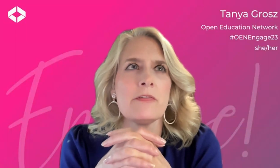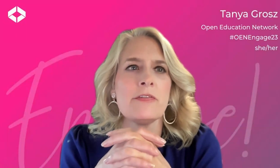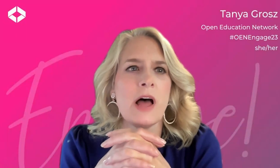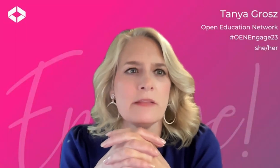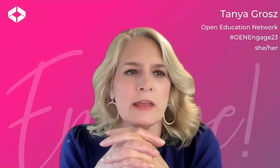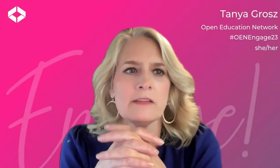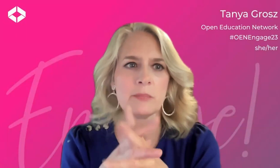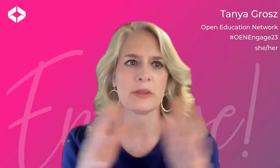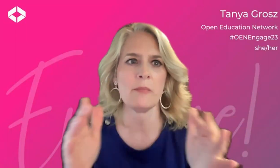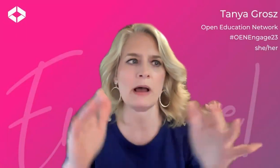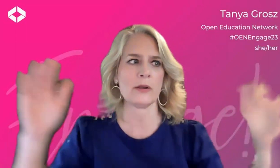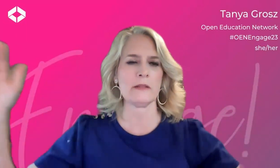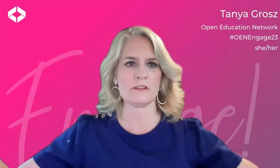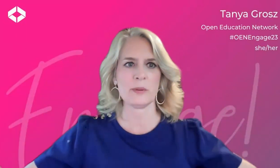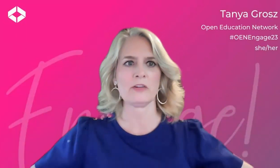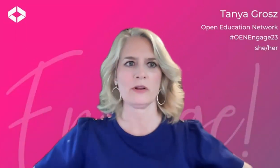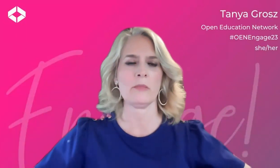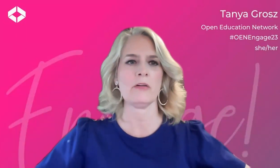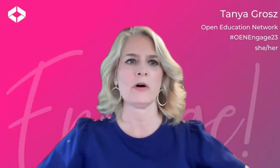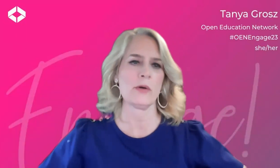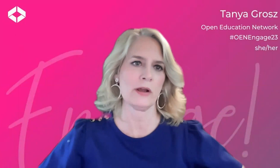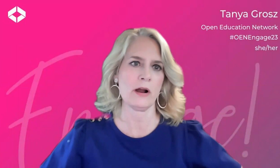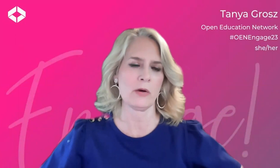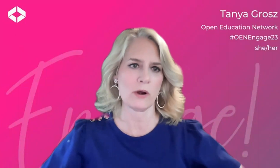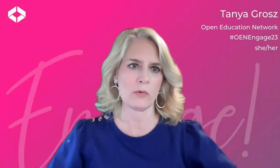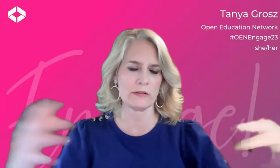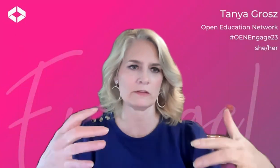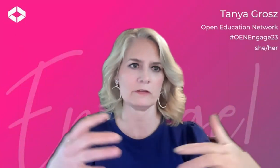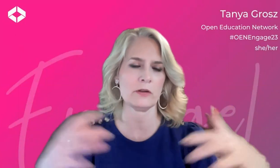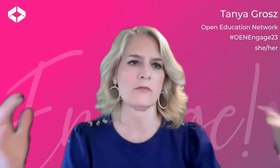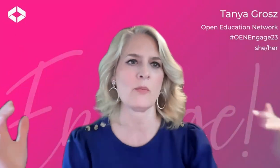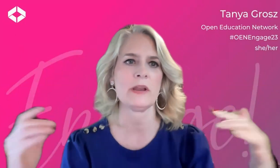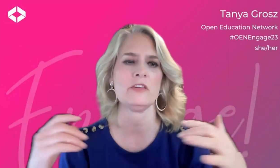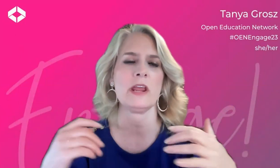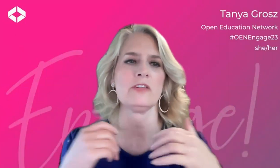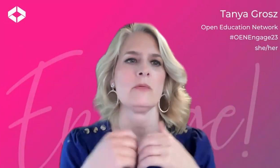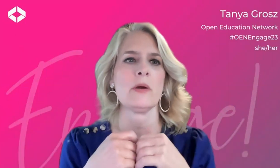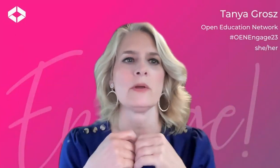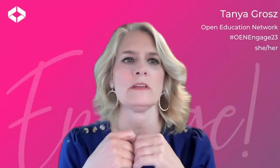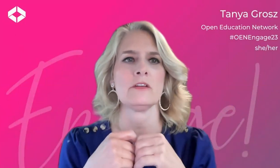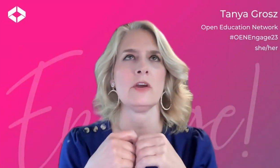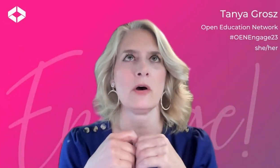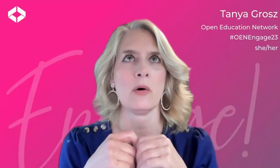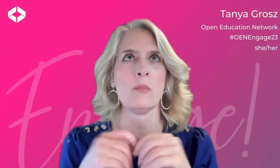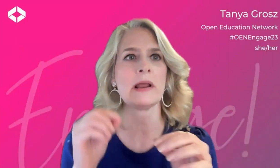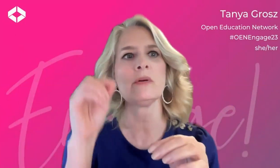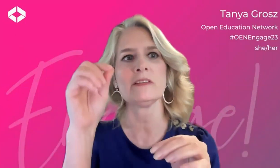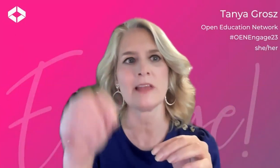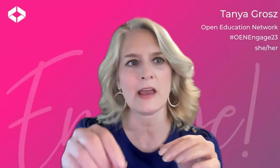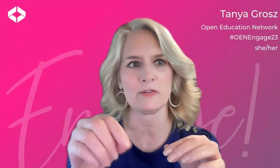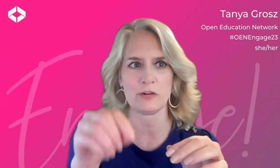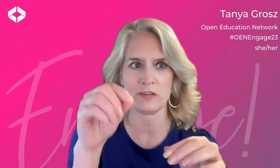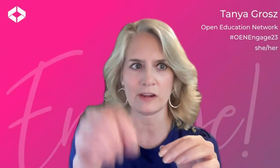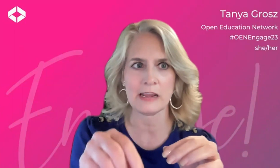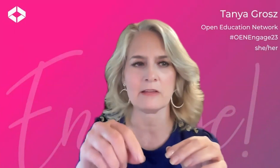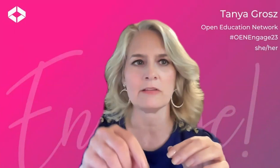I've thought that deeply about in the spectrum of OER, where would this, you know, of open education, where would this go? But I will